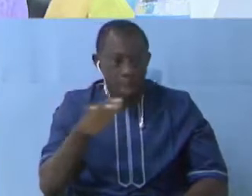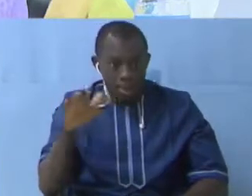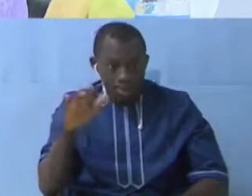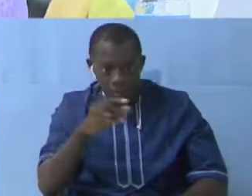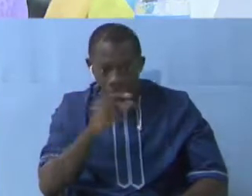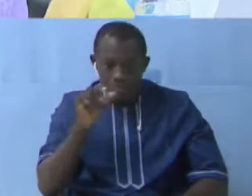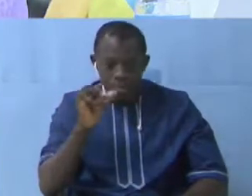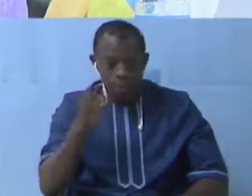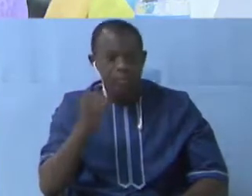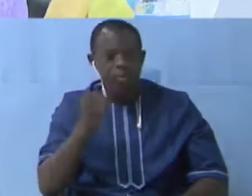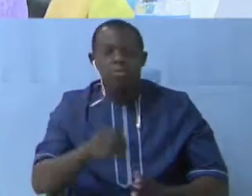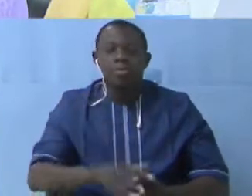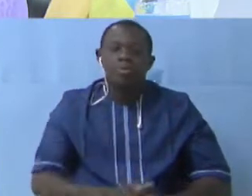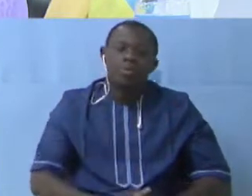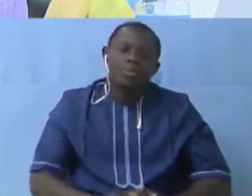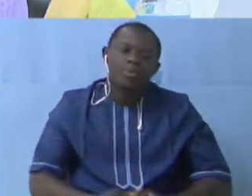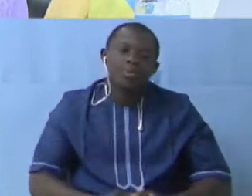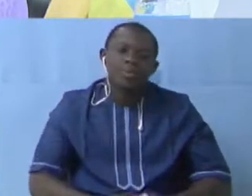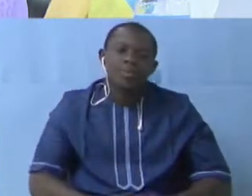Fumalad.